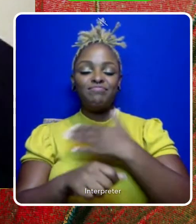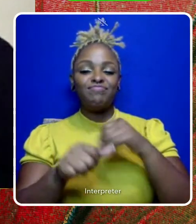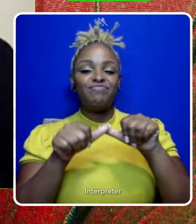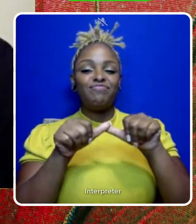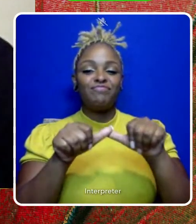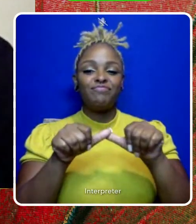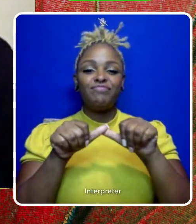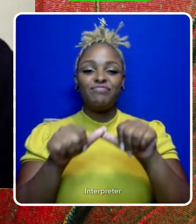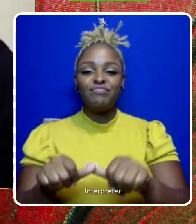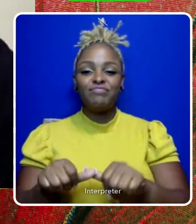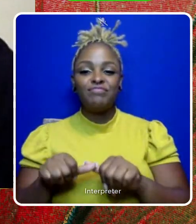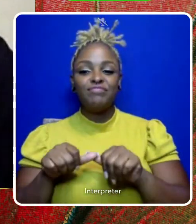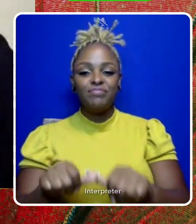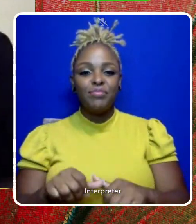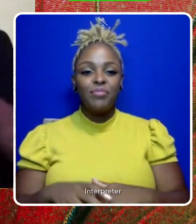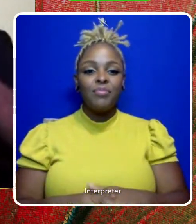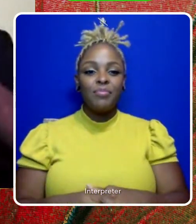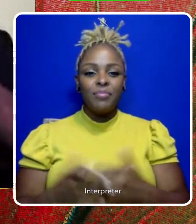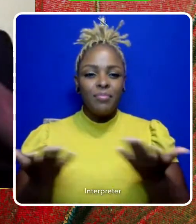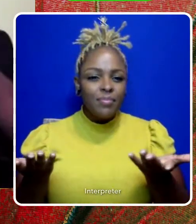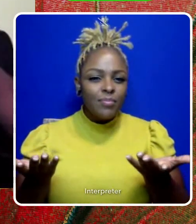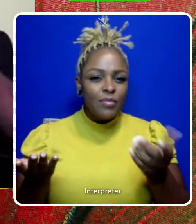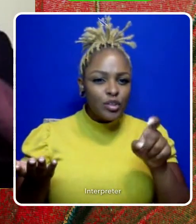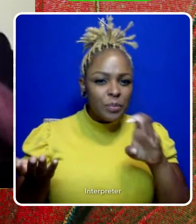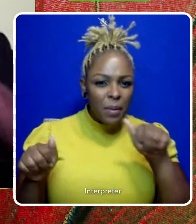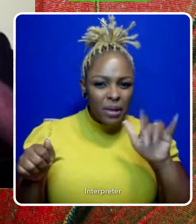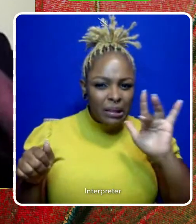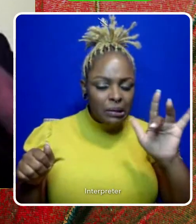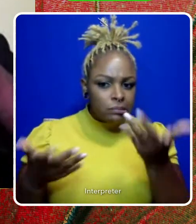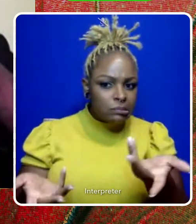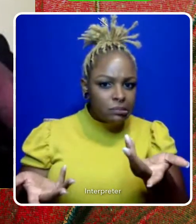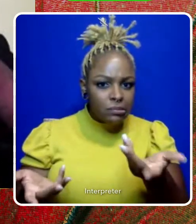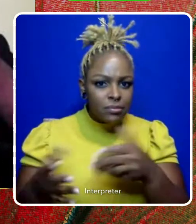Y'all should be able to click it in 5.